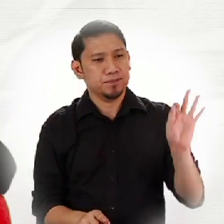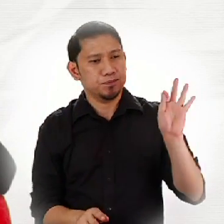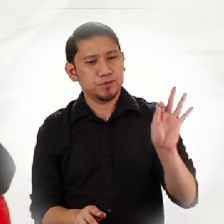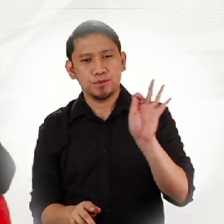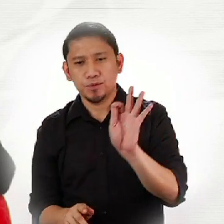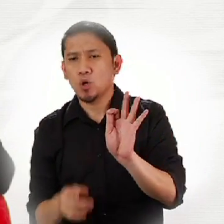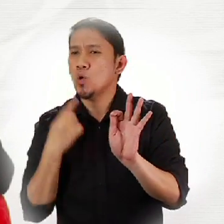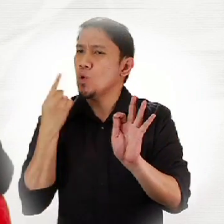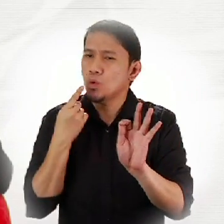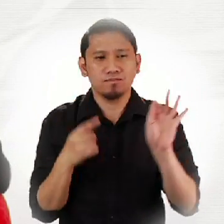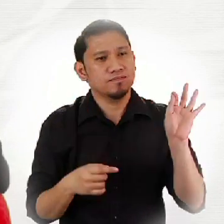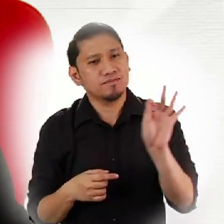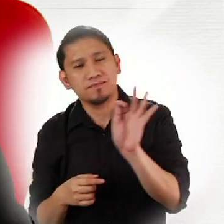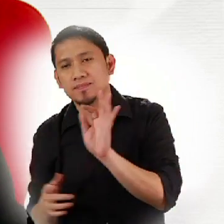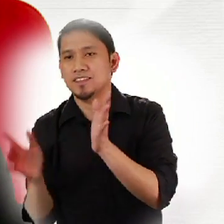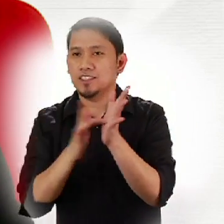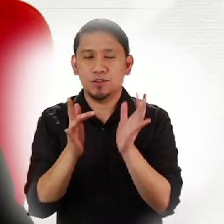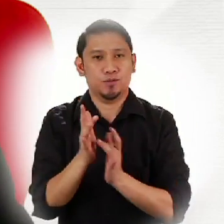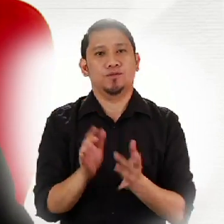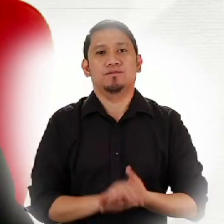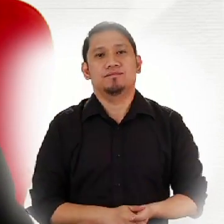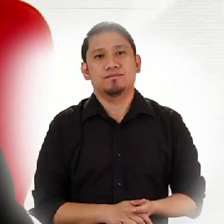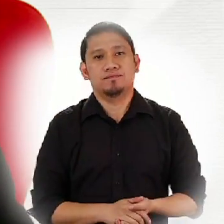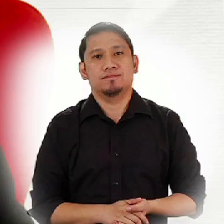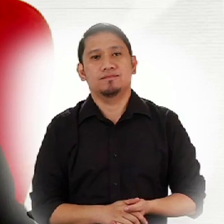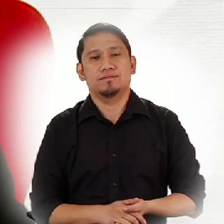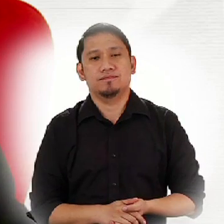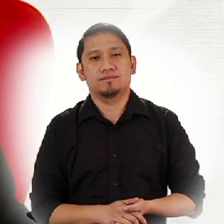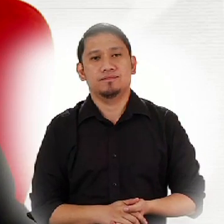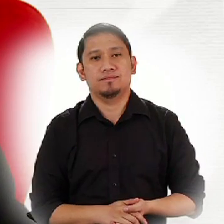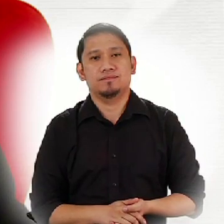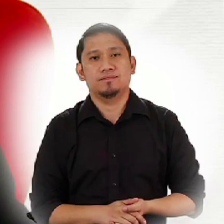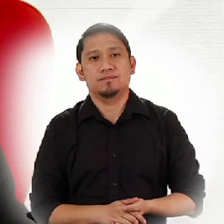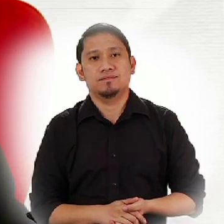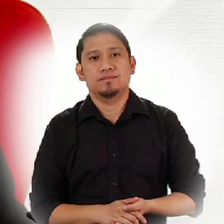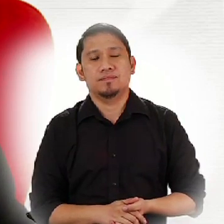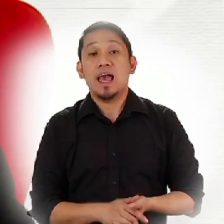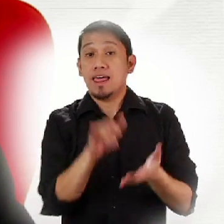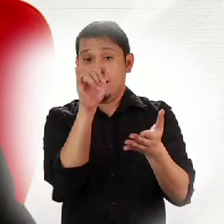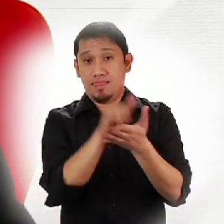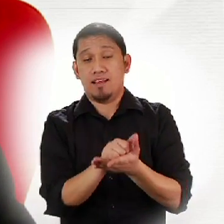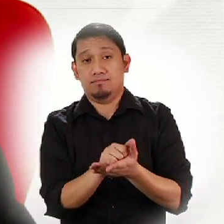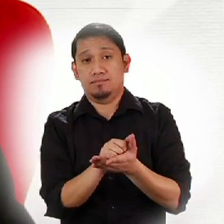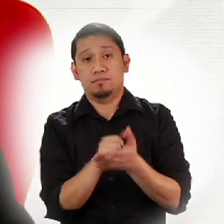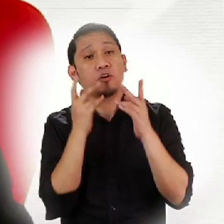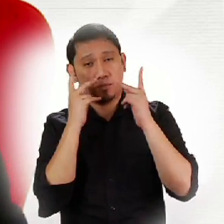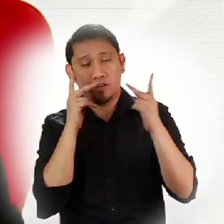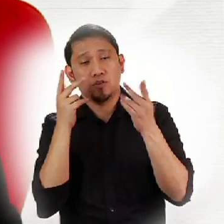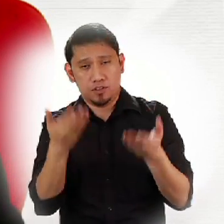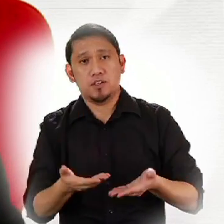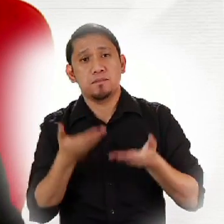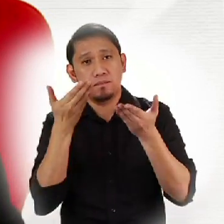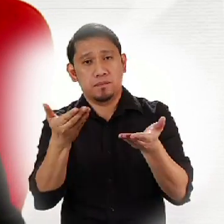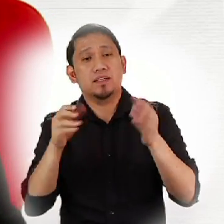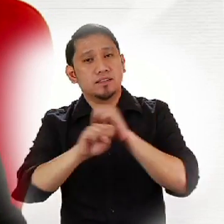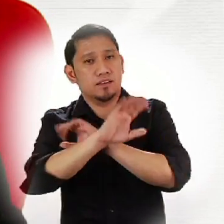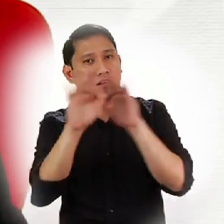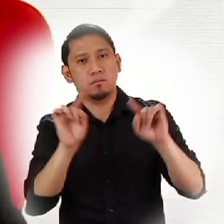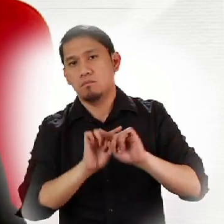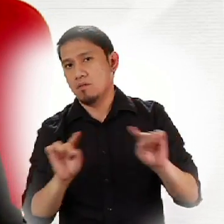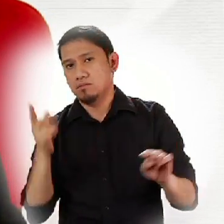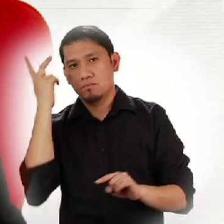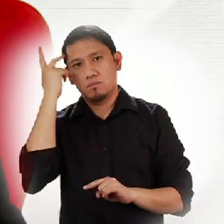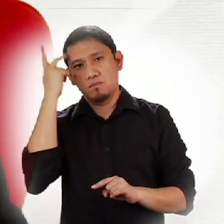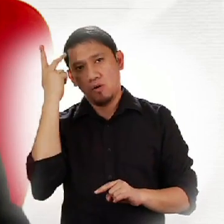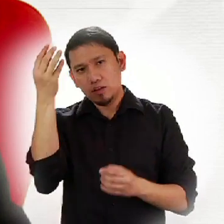proclaiming who Jesus is. Now, that proclamation brings light. But St. Paul